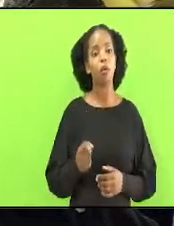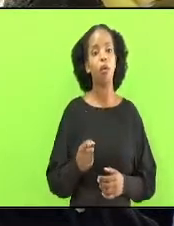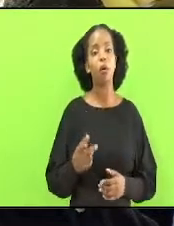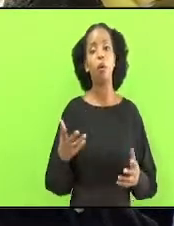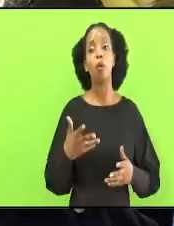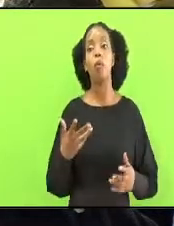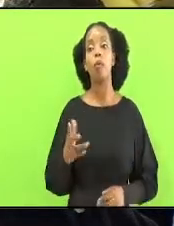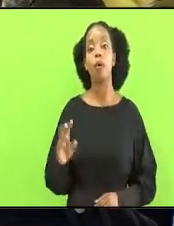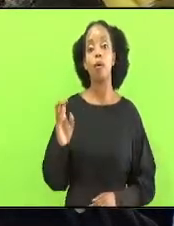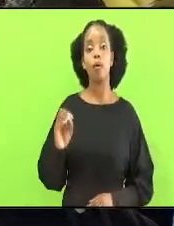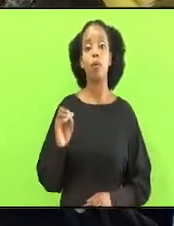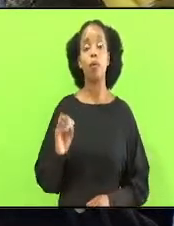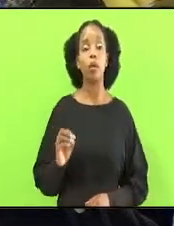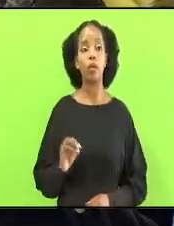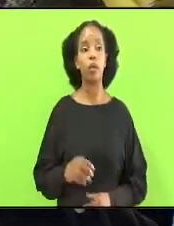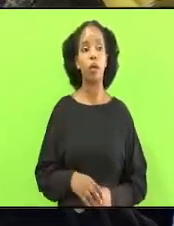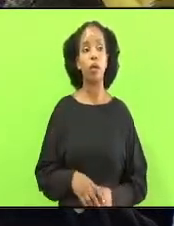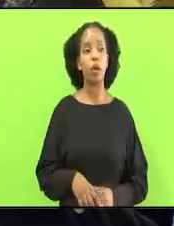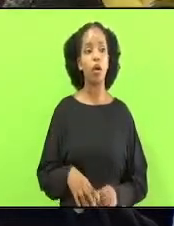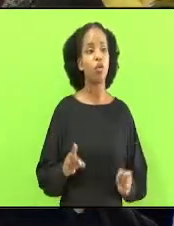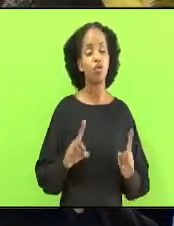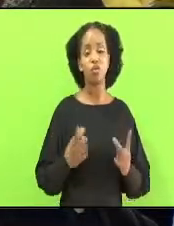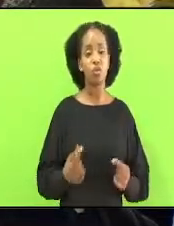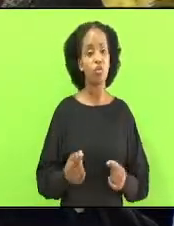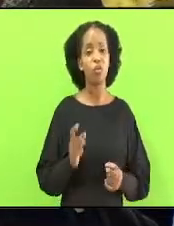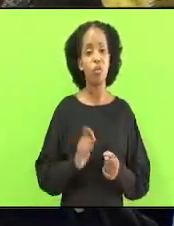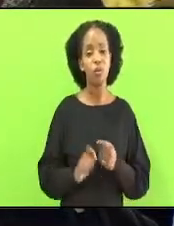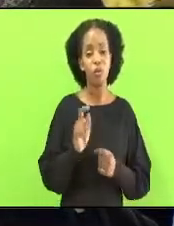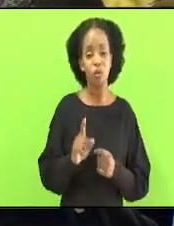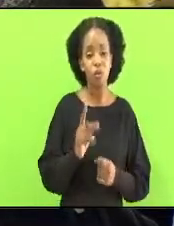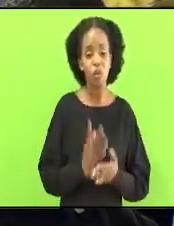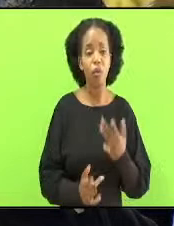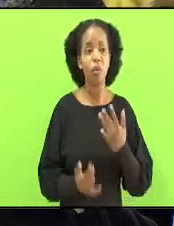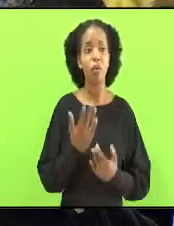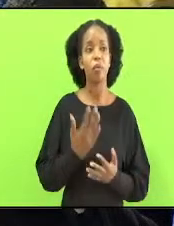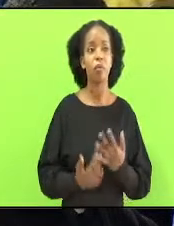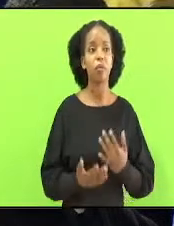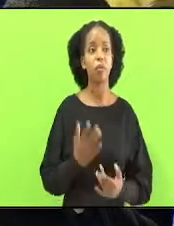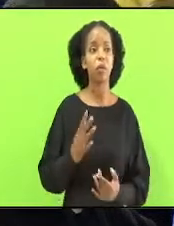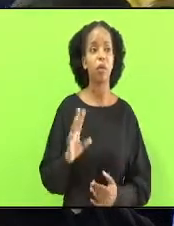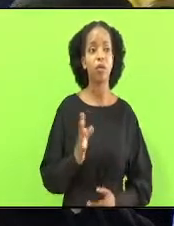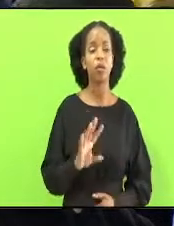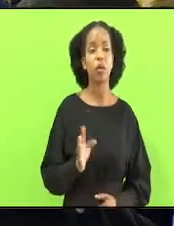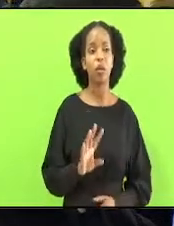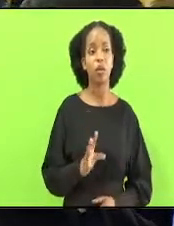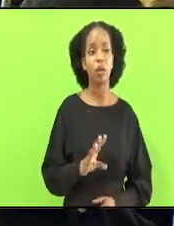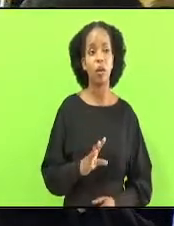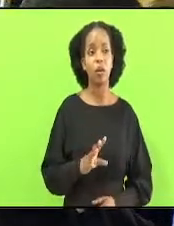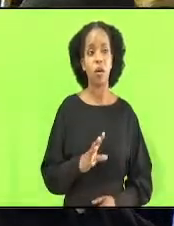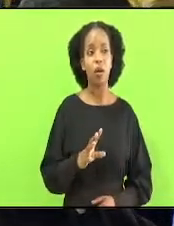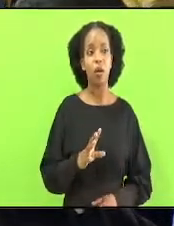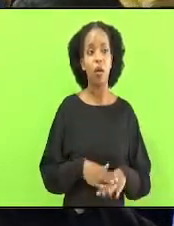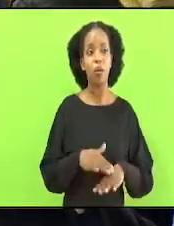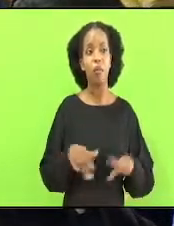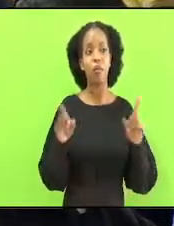teng, more especially o sa ba dira mollo o ile go kwa kgabo ka go lone mollo o tlo